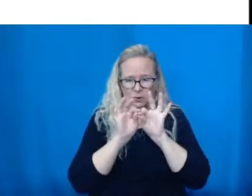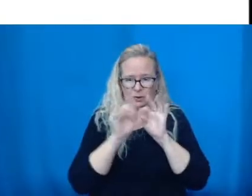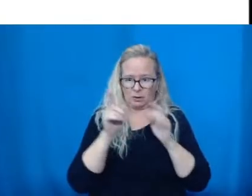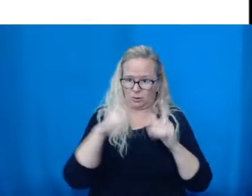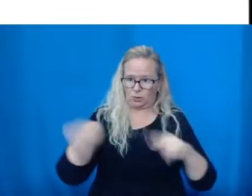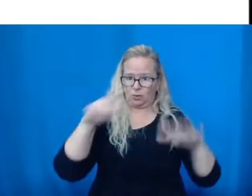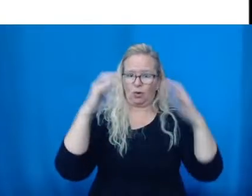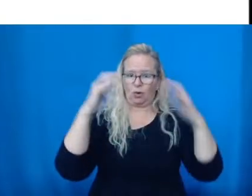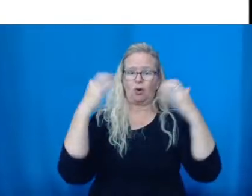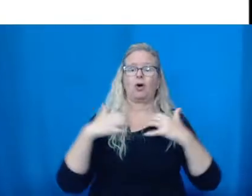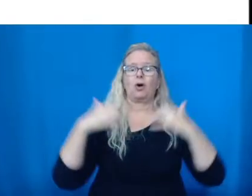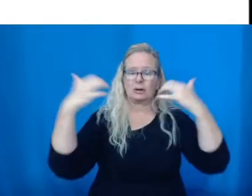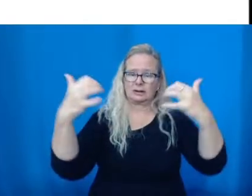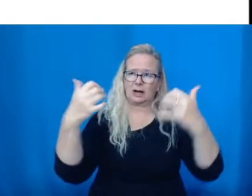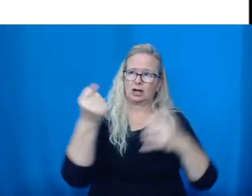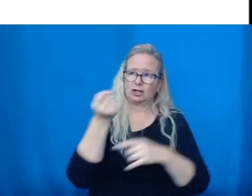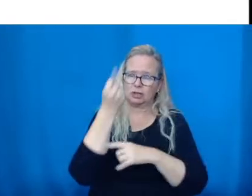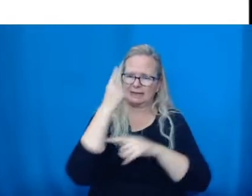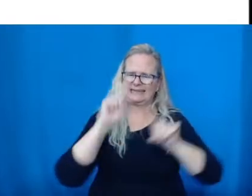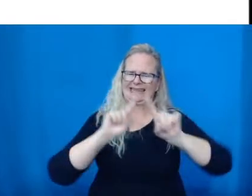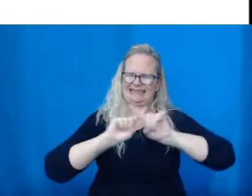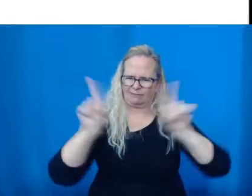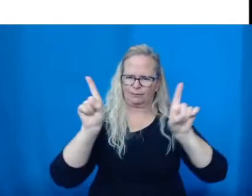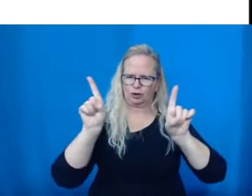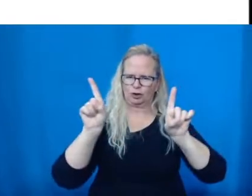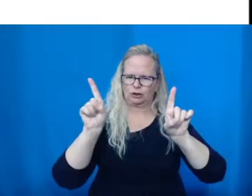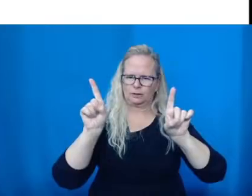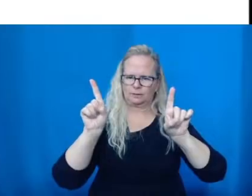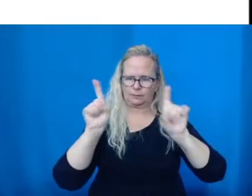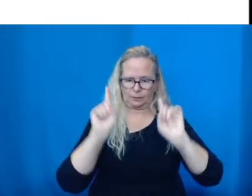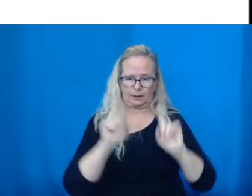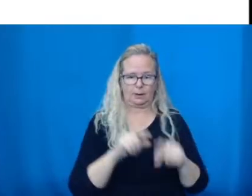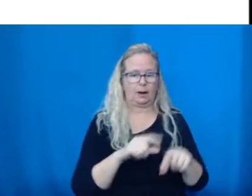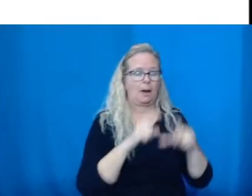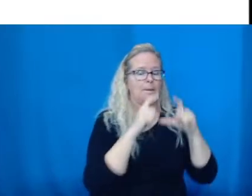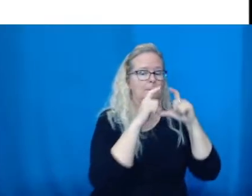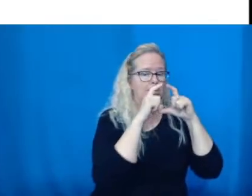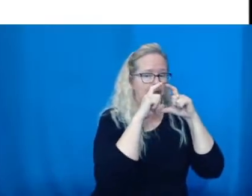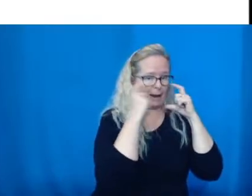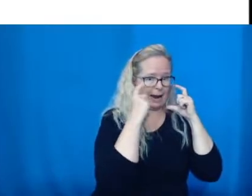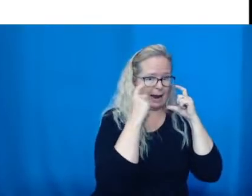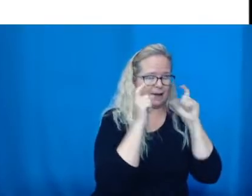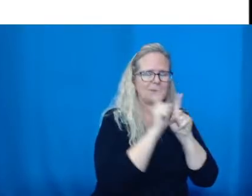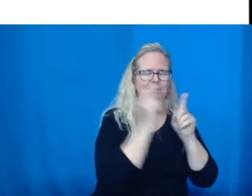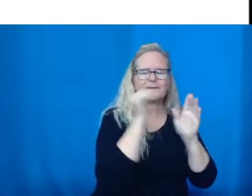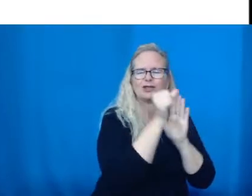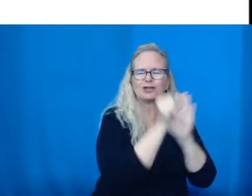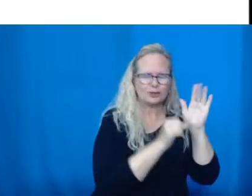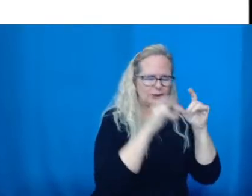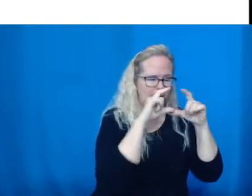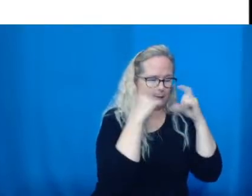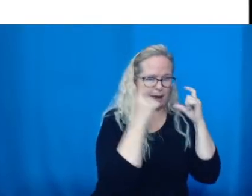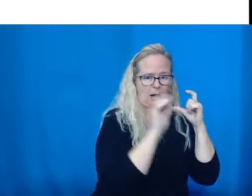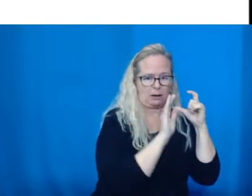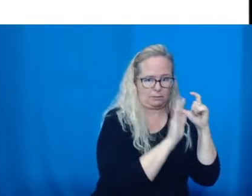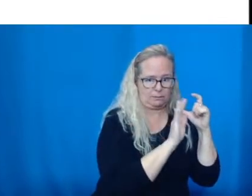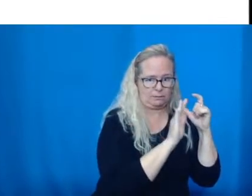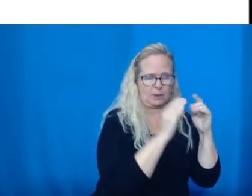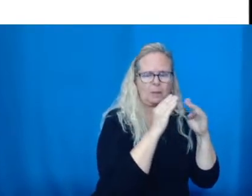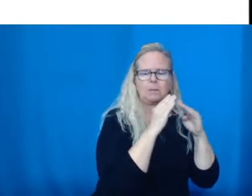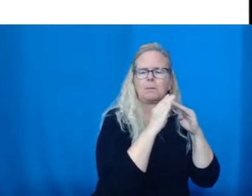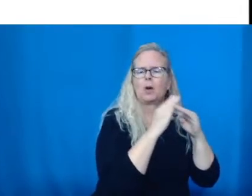covering, surgical masks, which is really just there as a barrier against droplets, and respirators, including